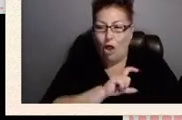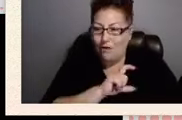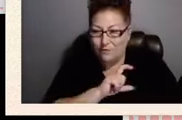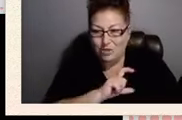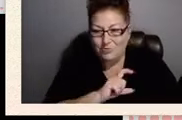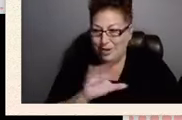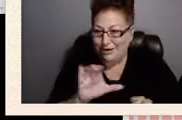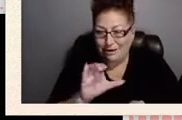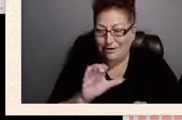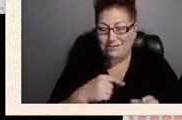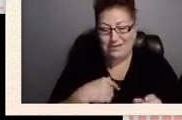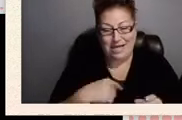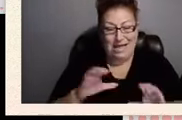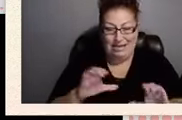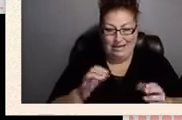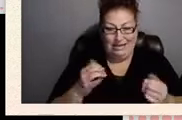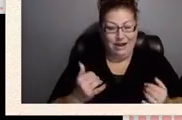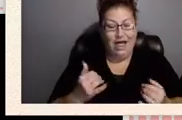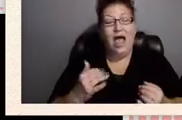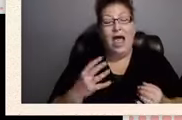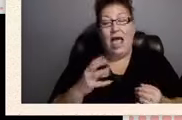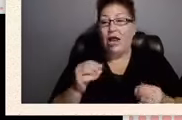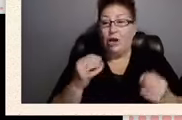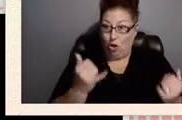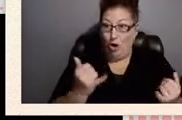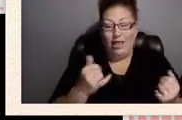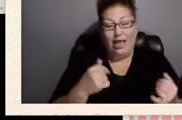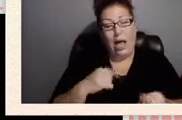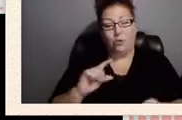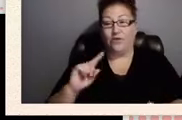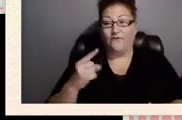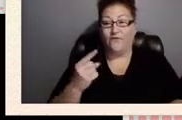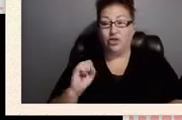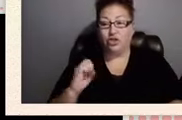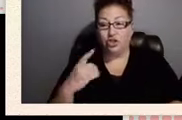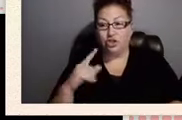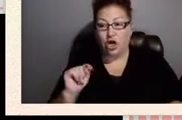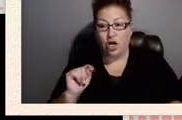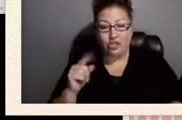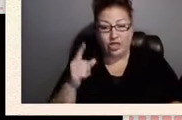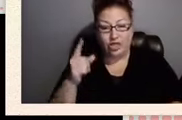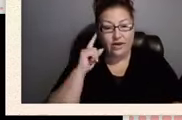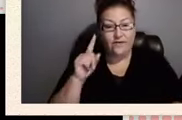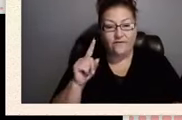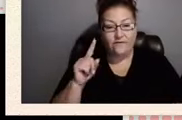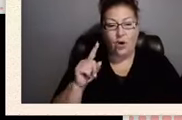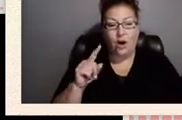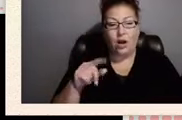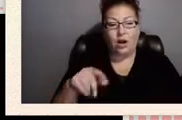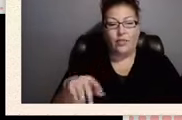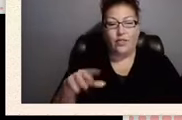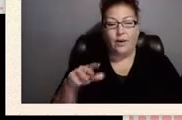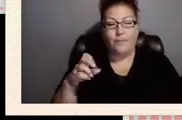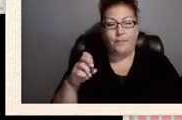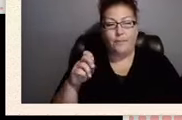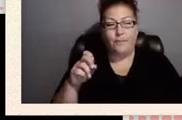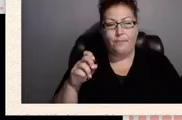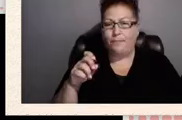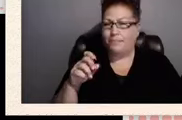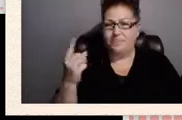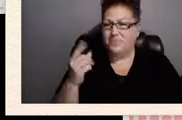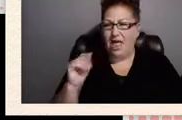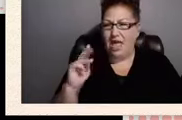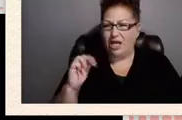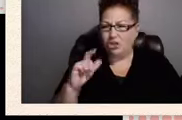like currently now, I was the first sergeant for Treasure Coast Fort Pierce Guardian Angels. So I was with